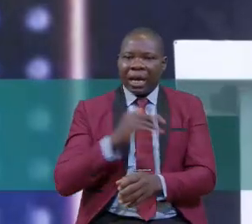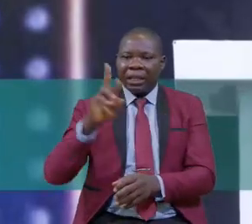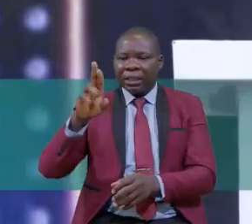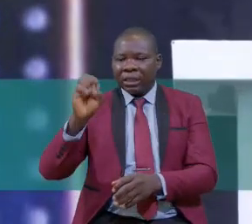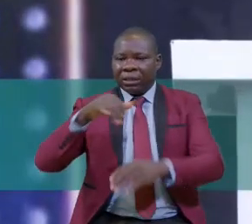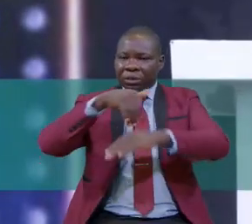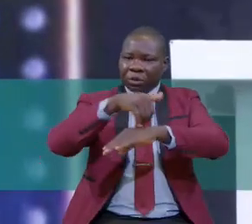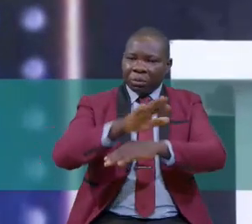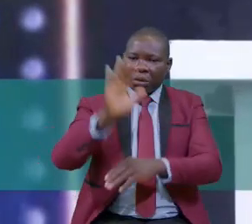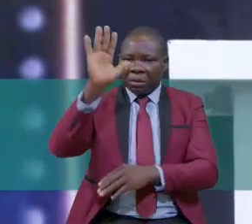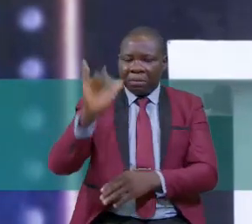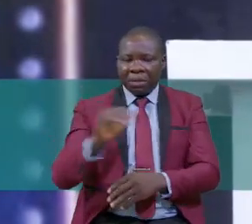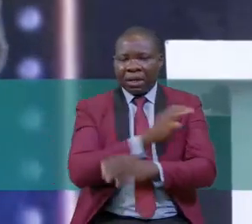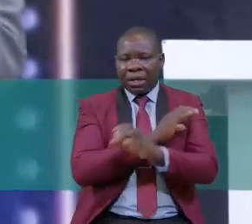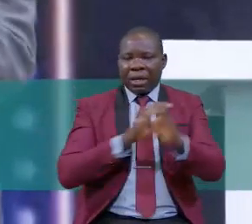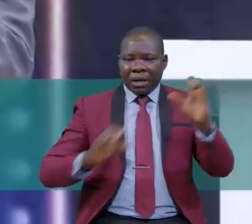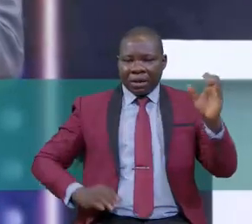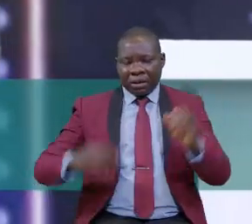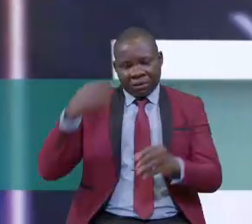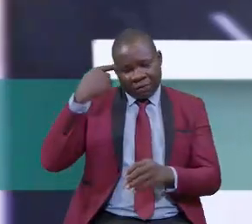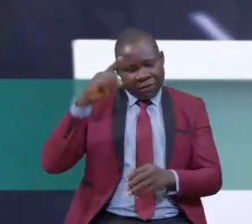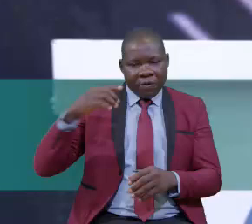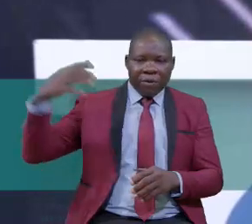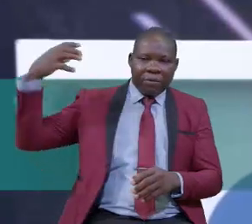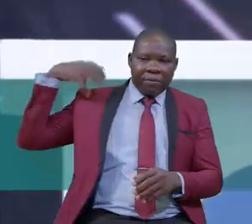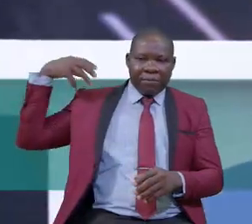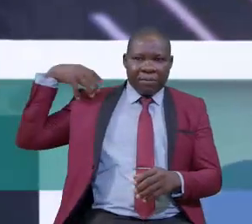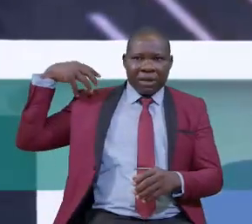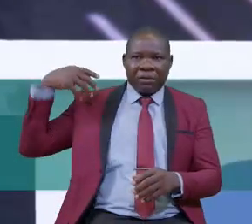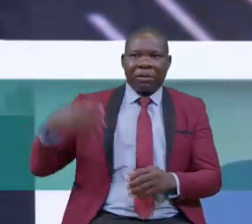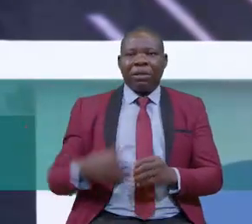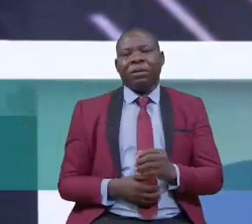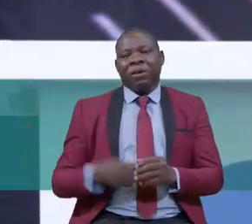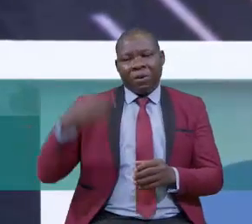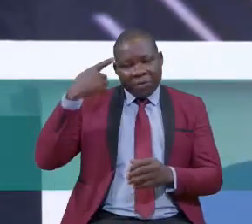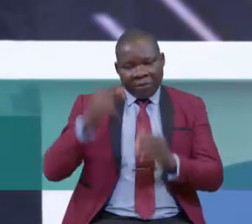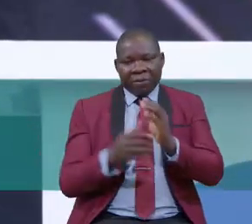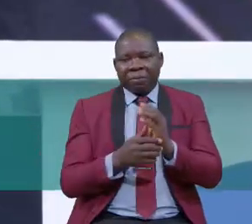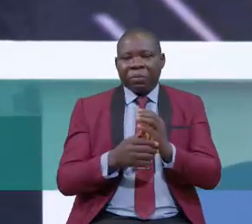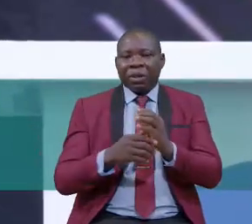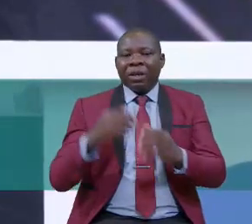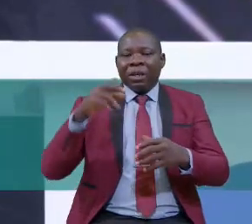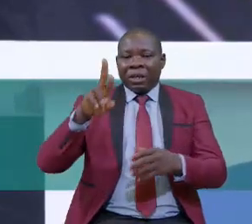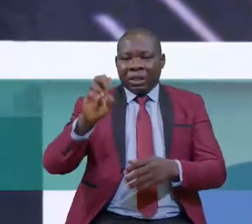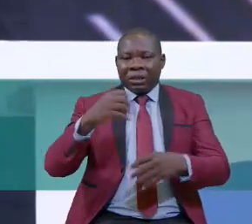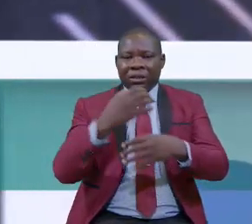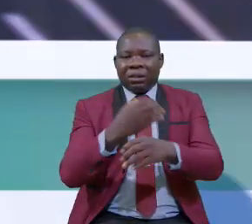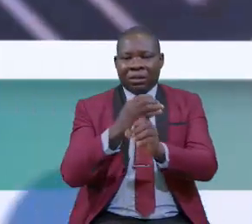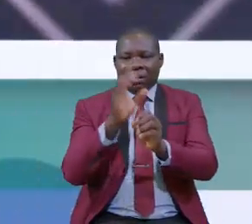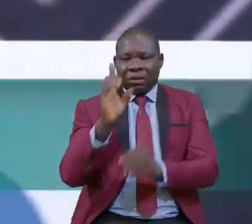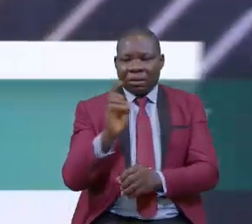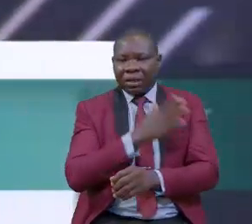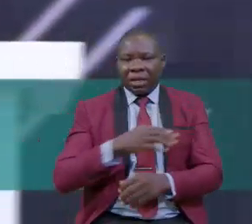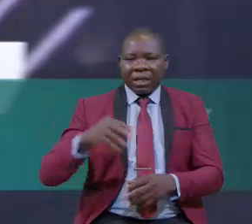Christ for mastery. Recreated and recommissioned by Christ for